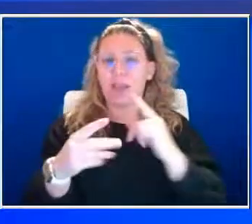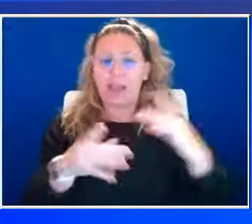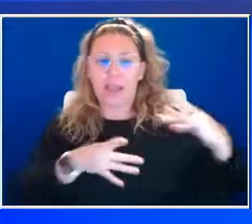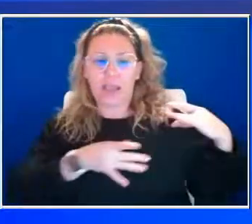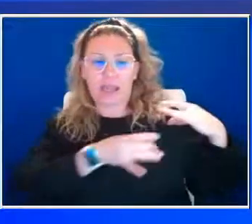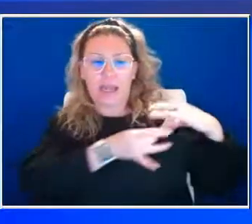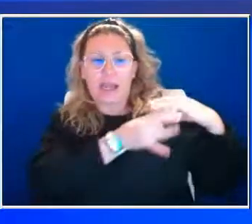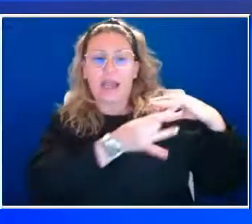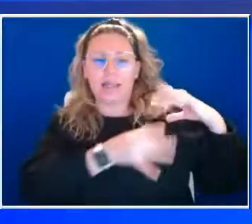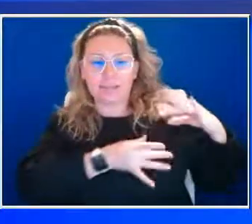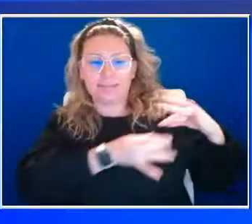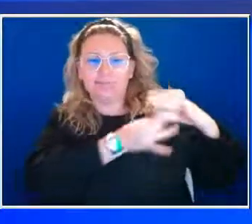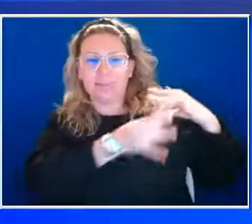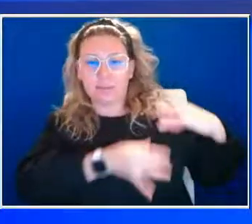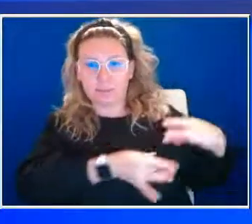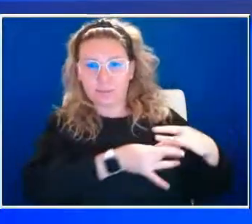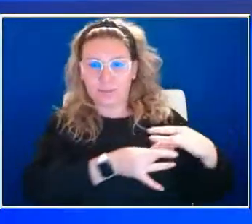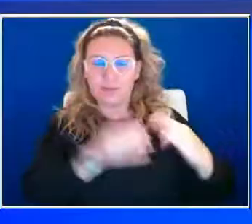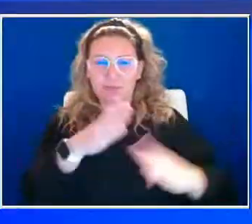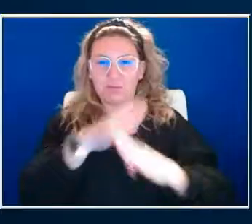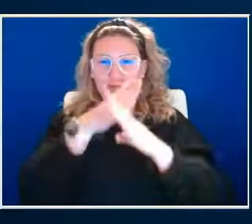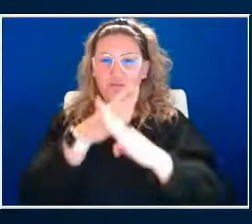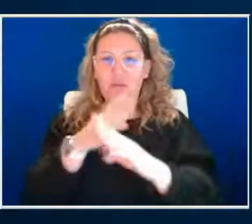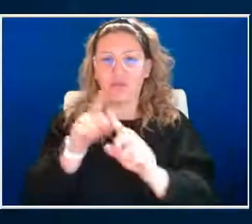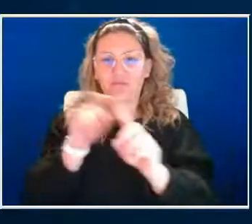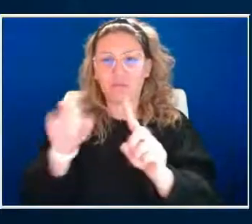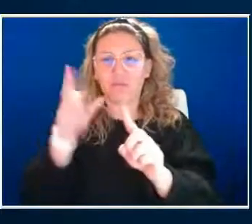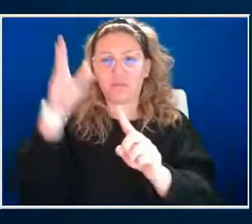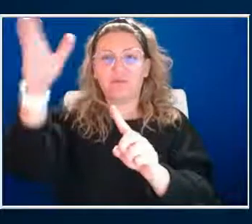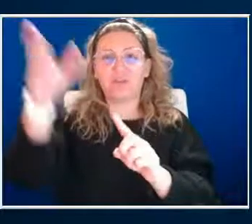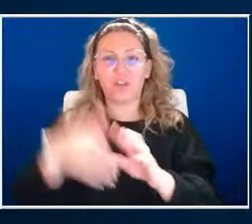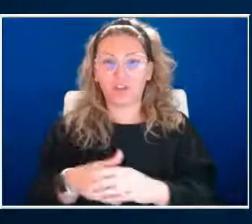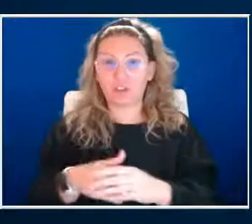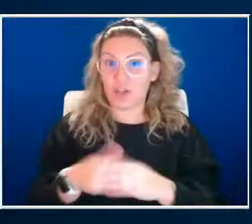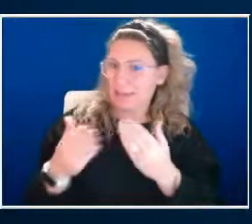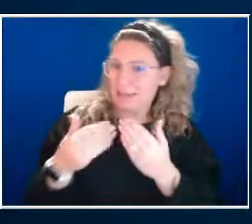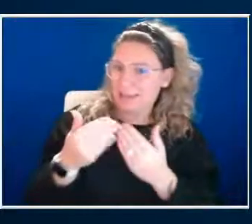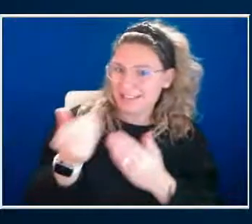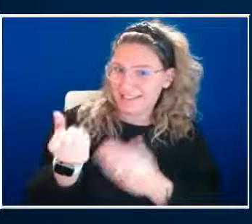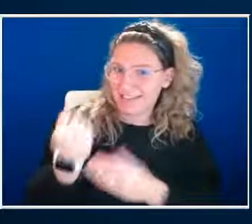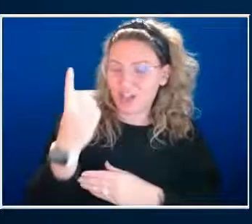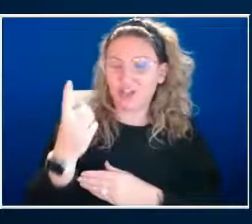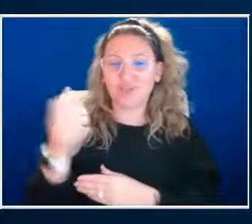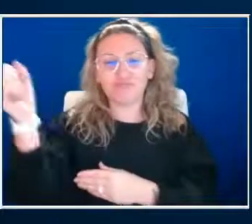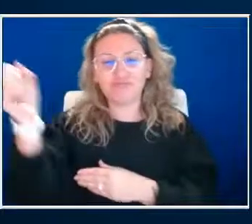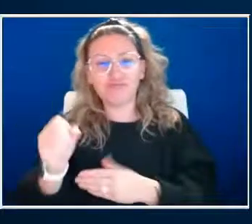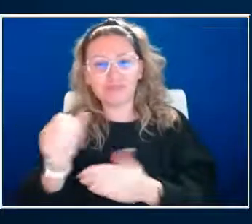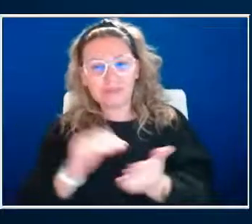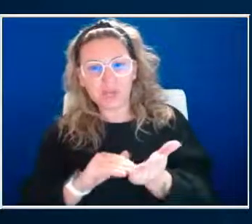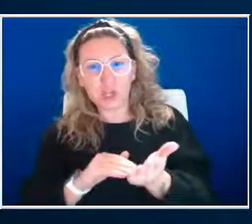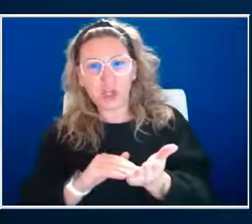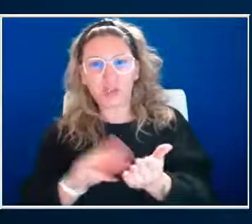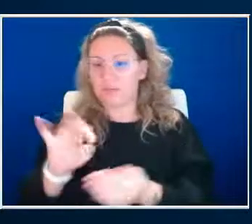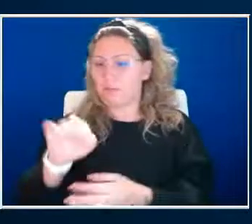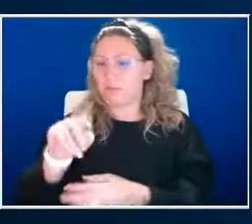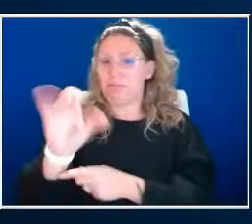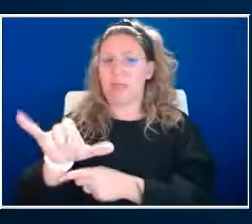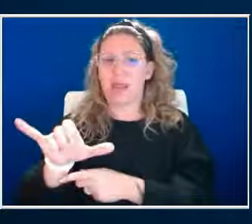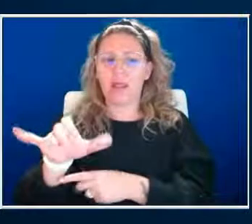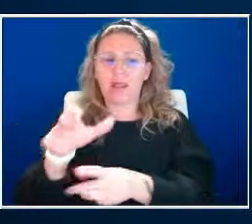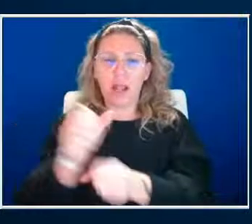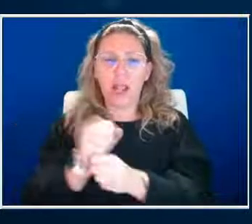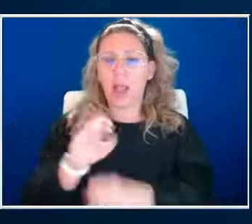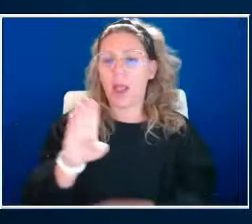prevent lymphedema from happening in the future. And this made it easy for me to understand, Dr. Lai. I want to bring you in here because Melanie received this bypass